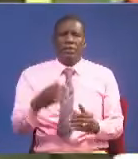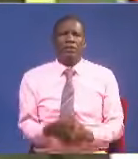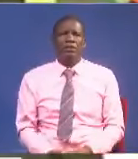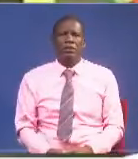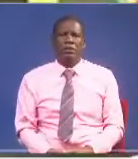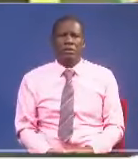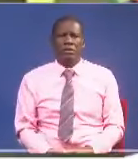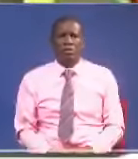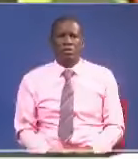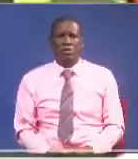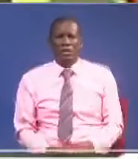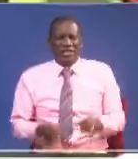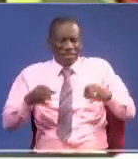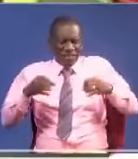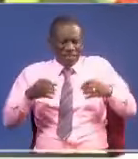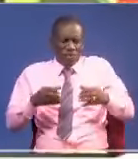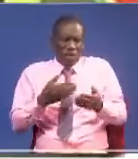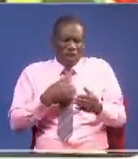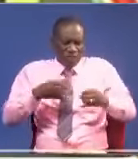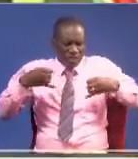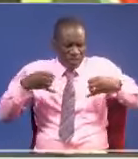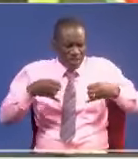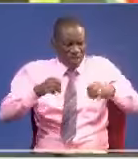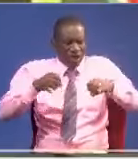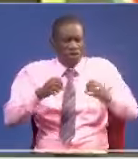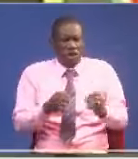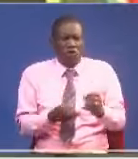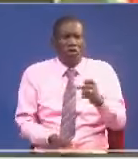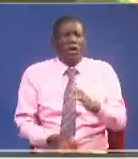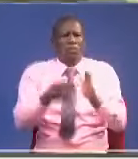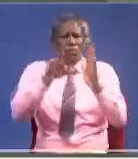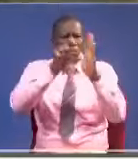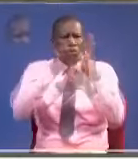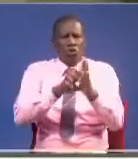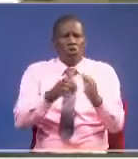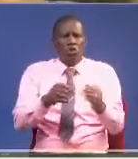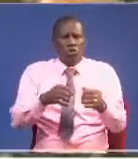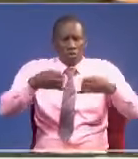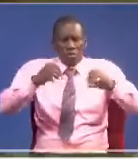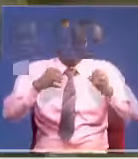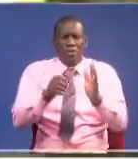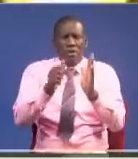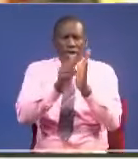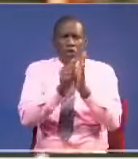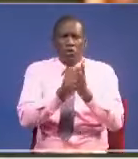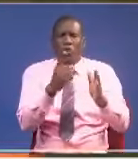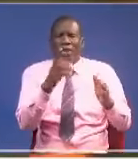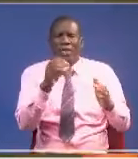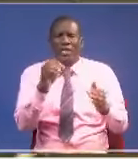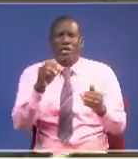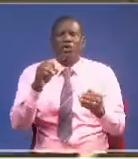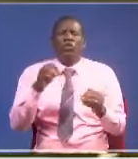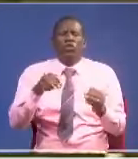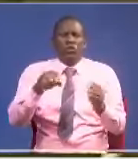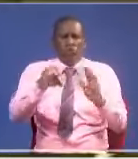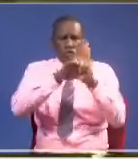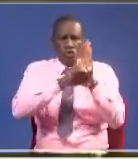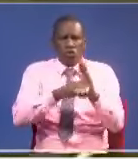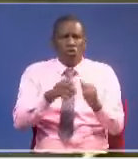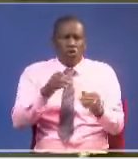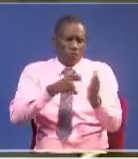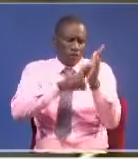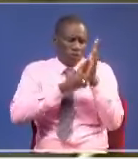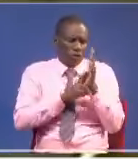There have been several attempts to enact legislation to conform to Article 100 of the Constitution on the promotion of representation of marginalized